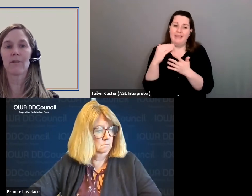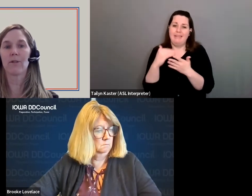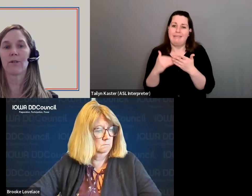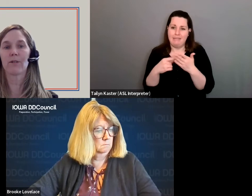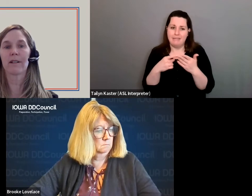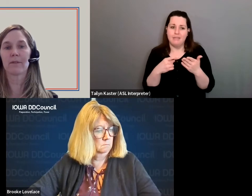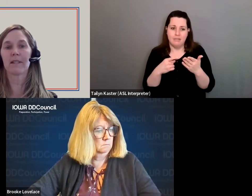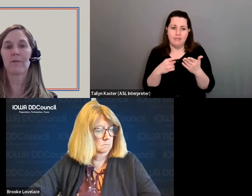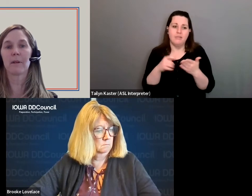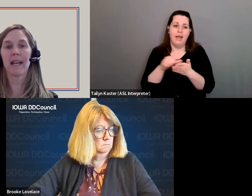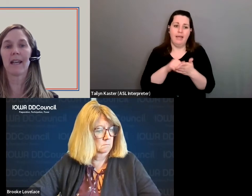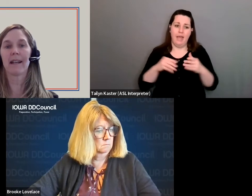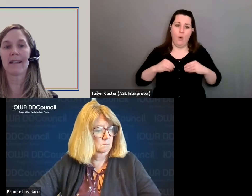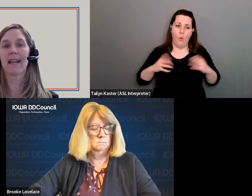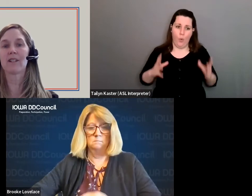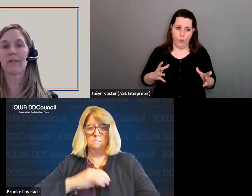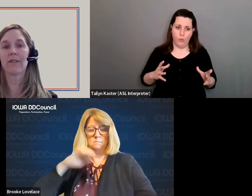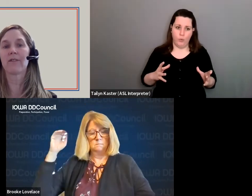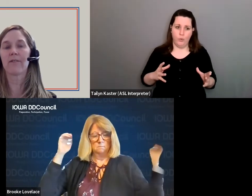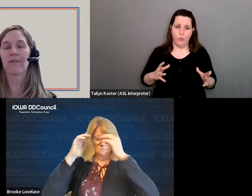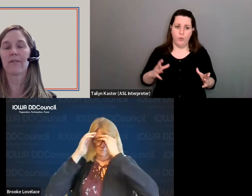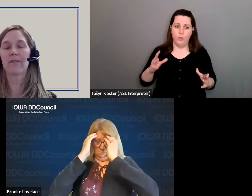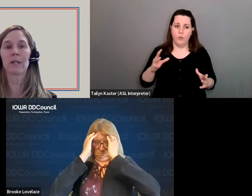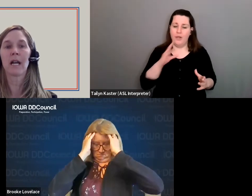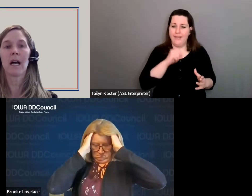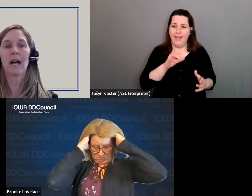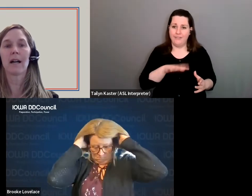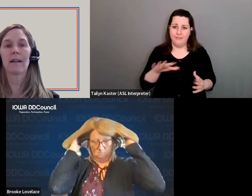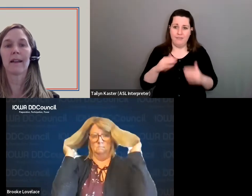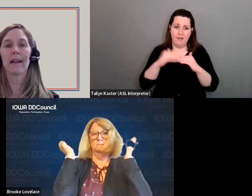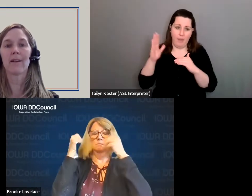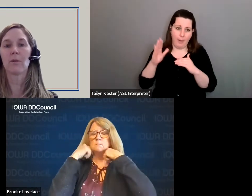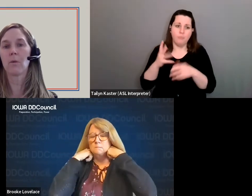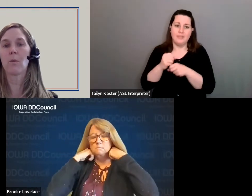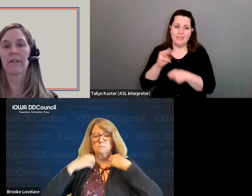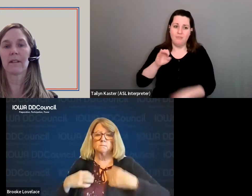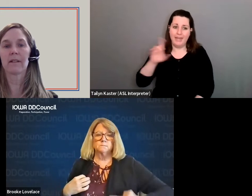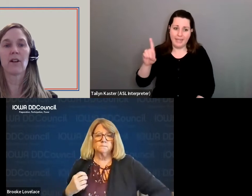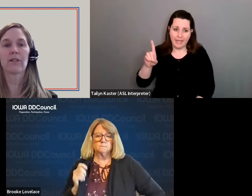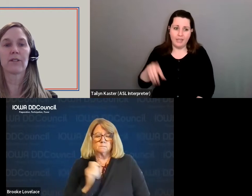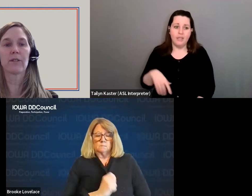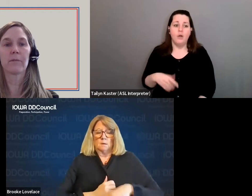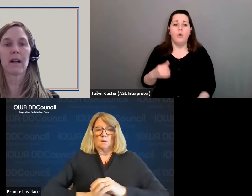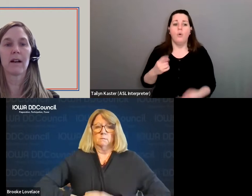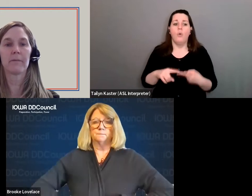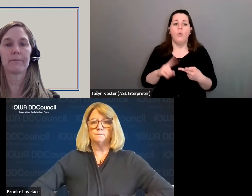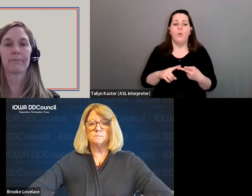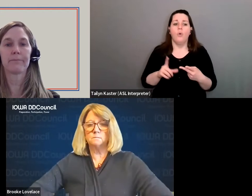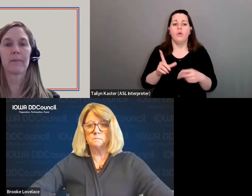The account owner has received Medicaid at the age of 55 or older, or the